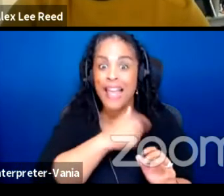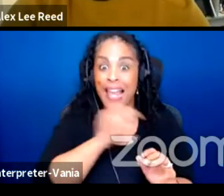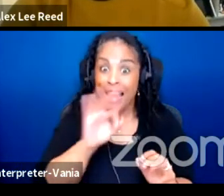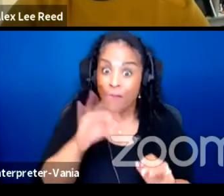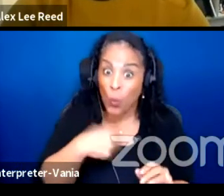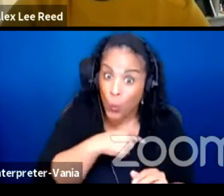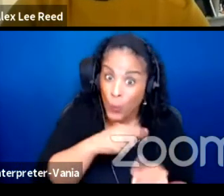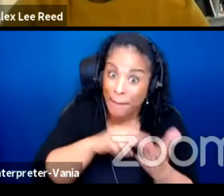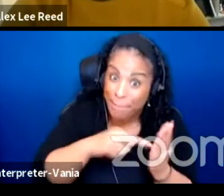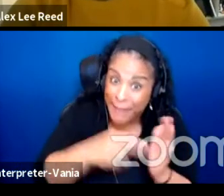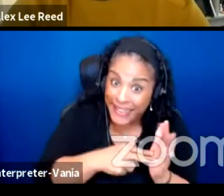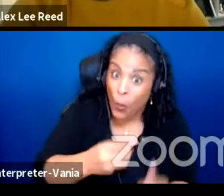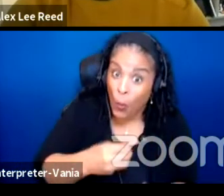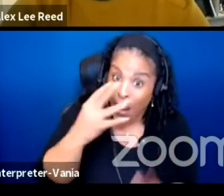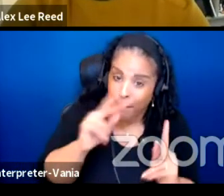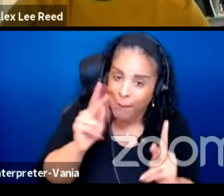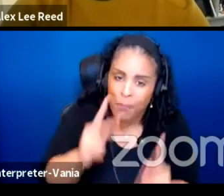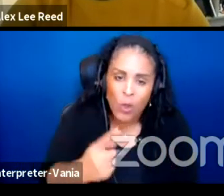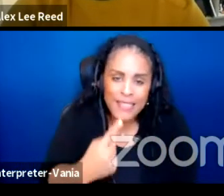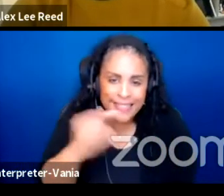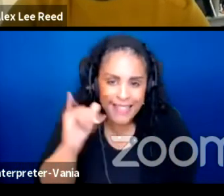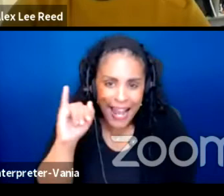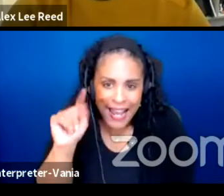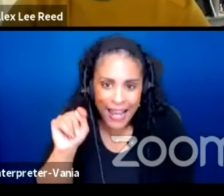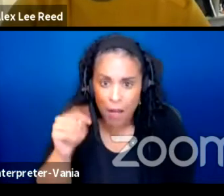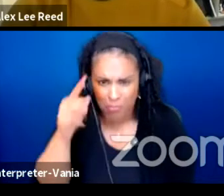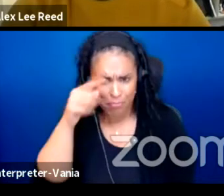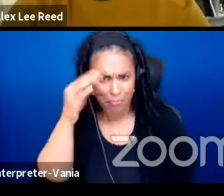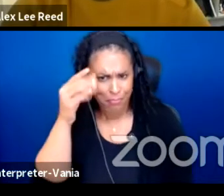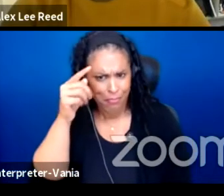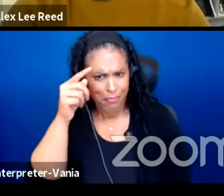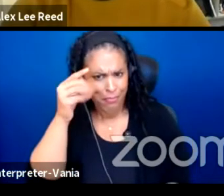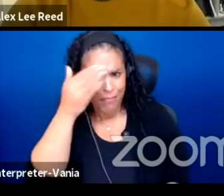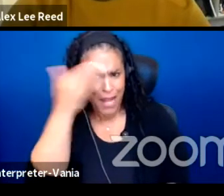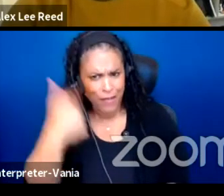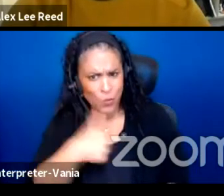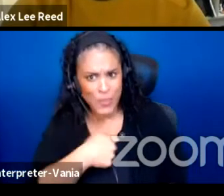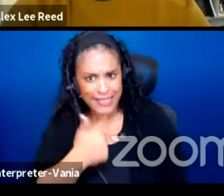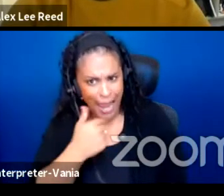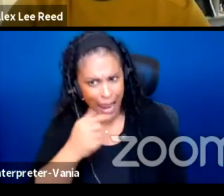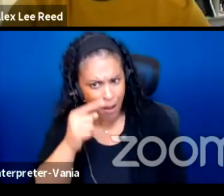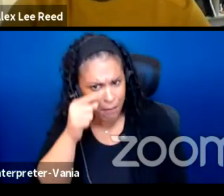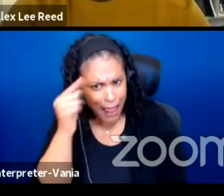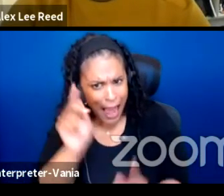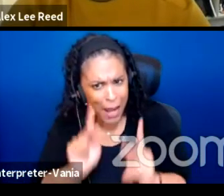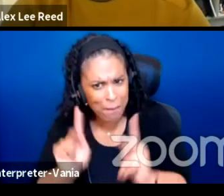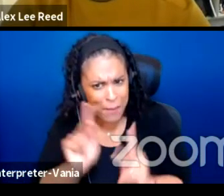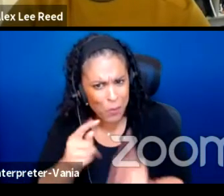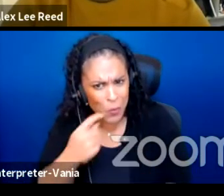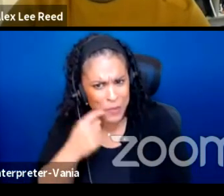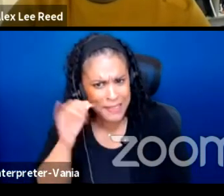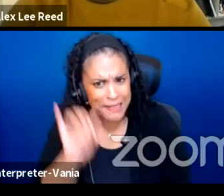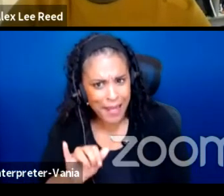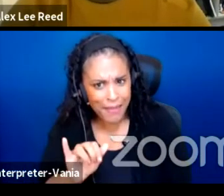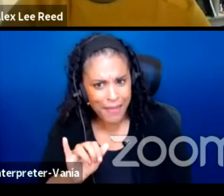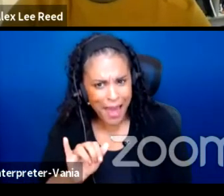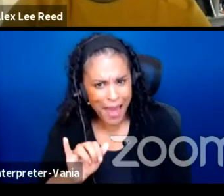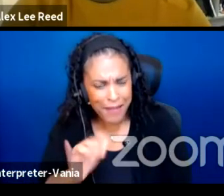white people, we say white people, because we say black people when we mean black people. And I think that's part